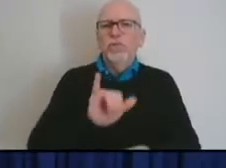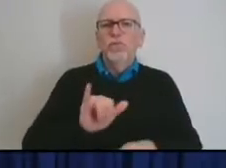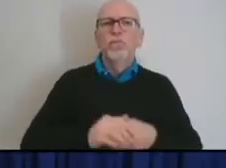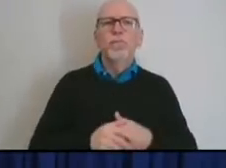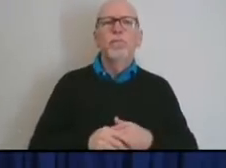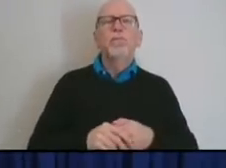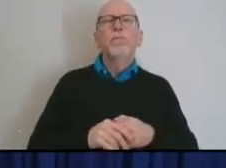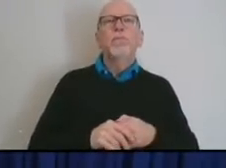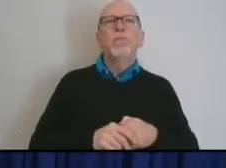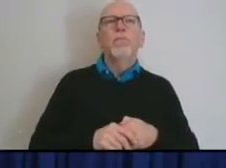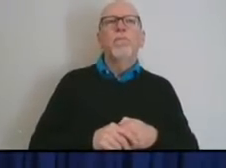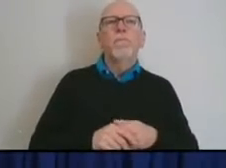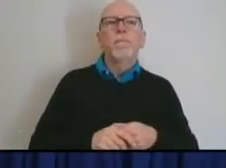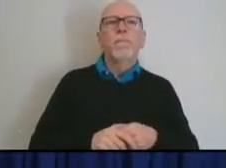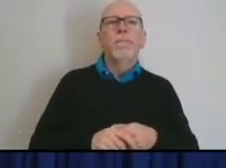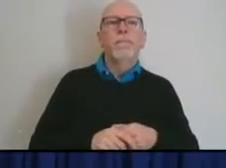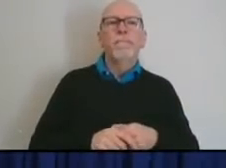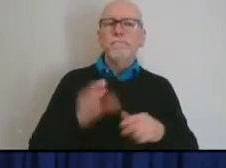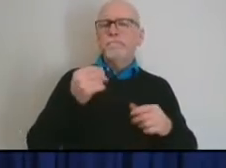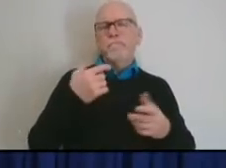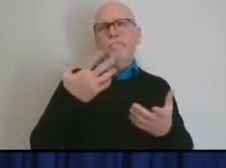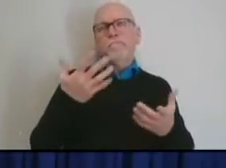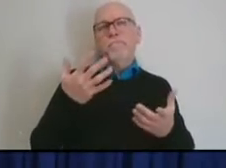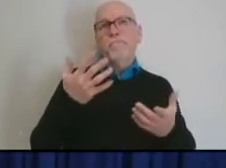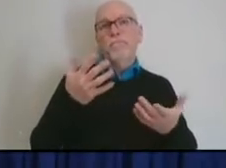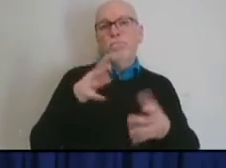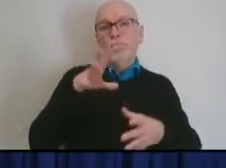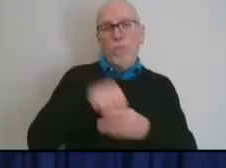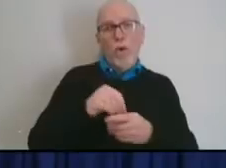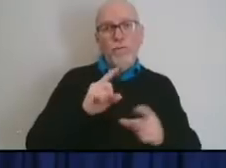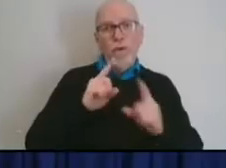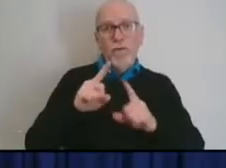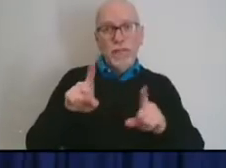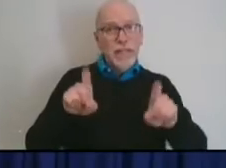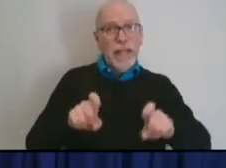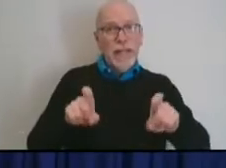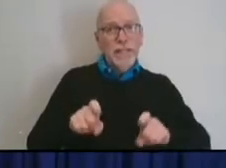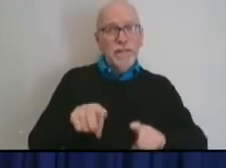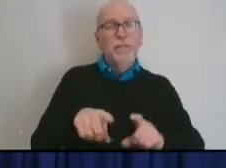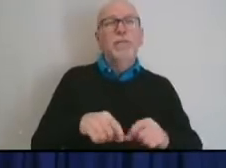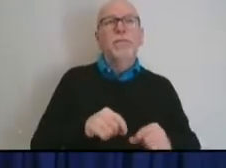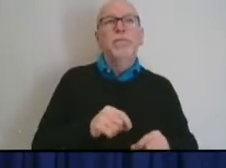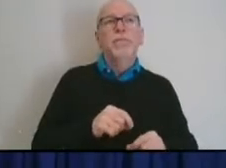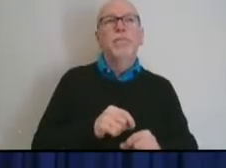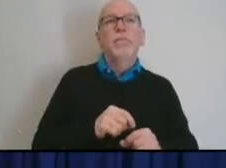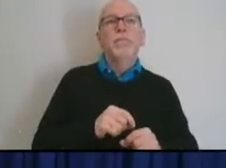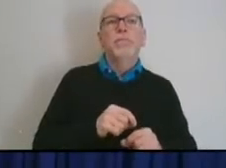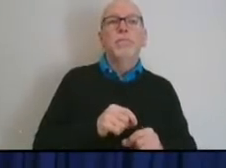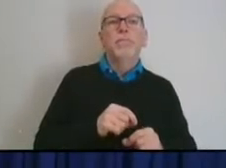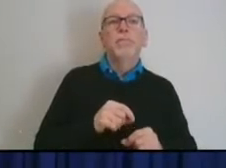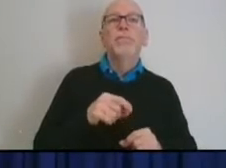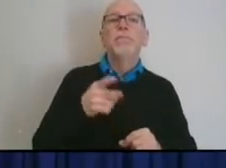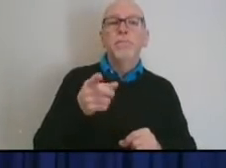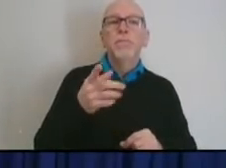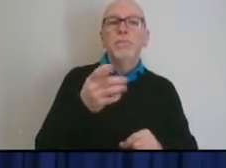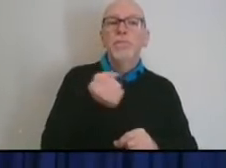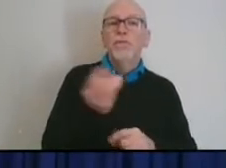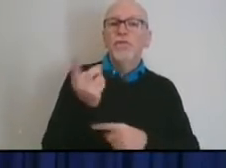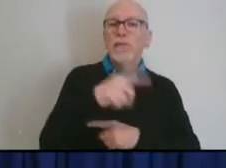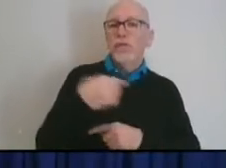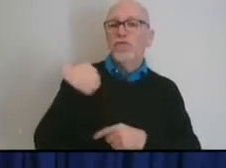But also, what shouldn't be lost in the conversation about tests is, a few days ago we